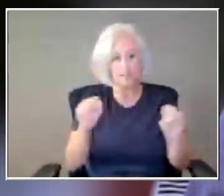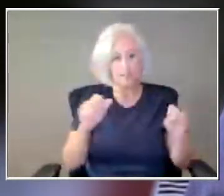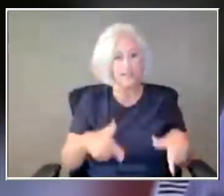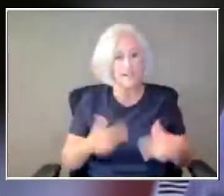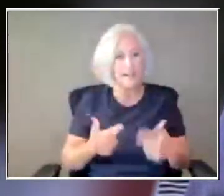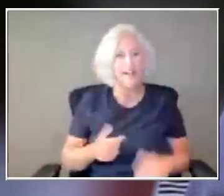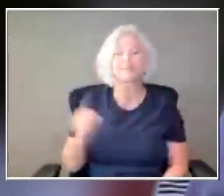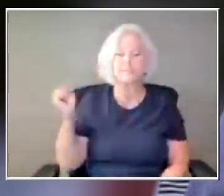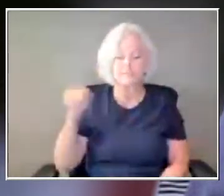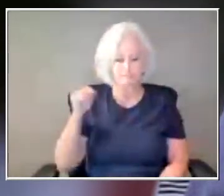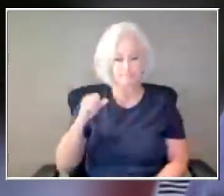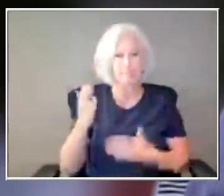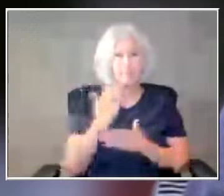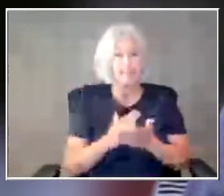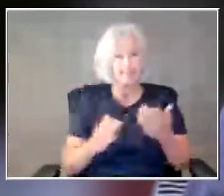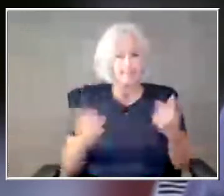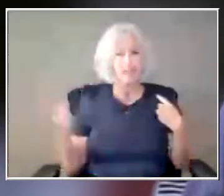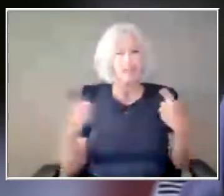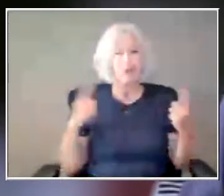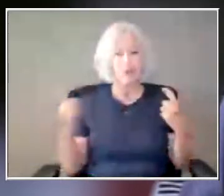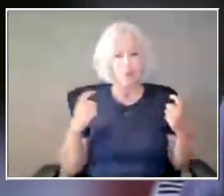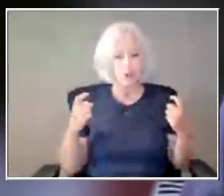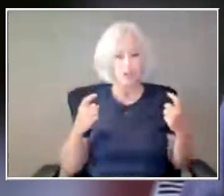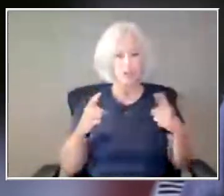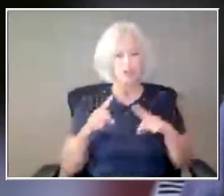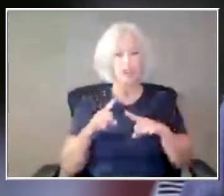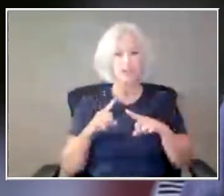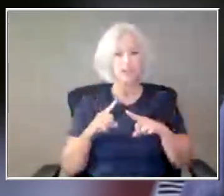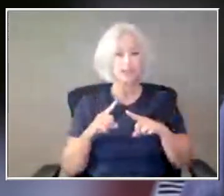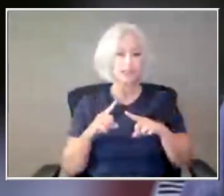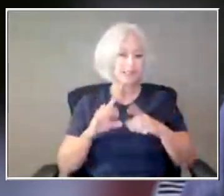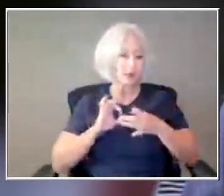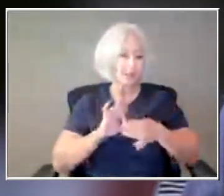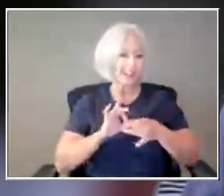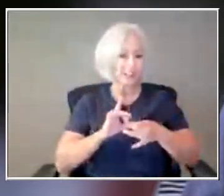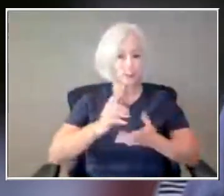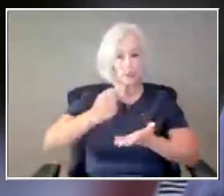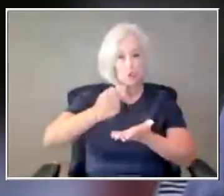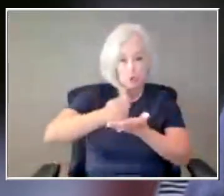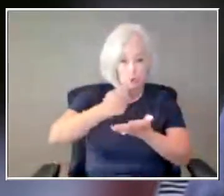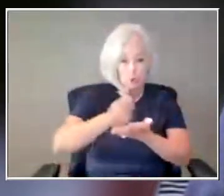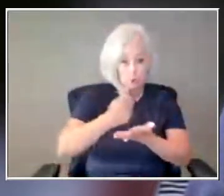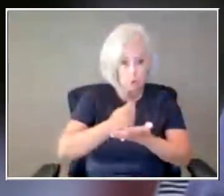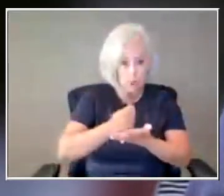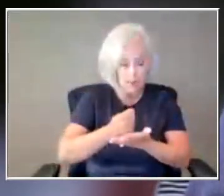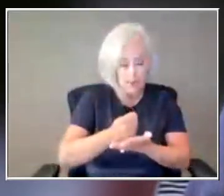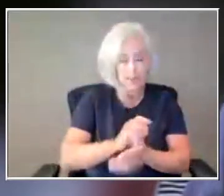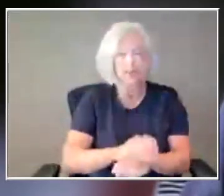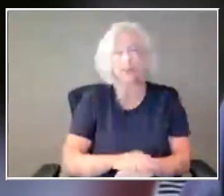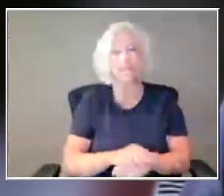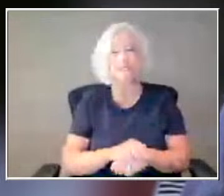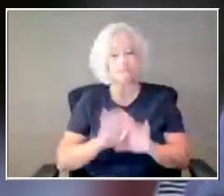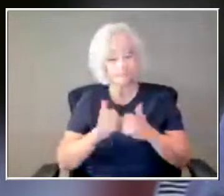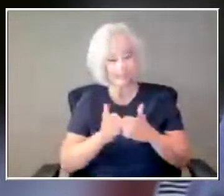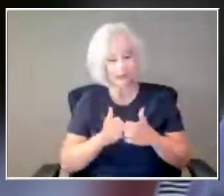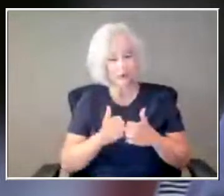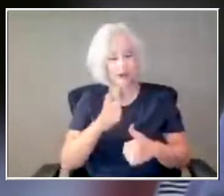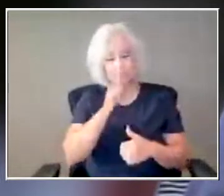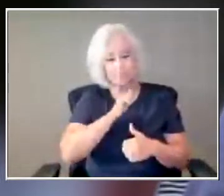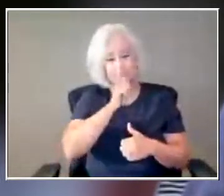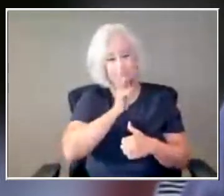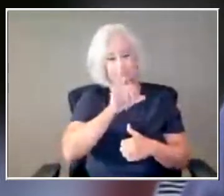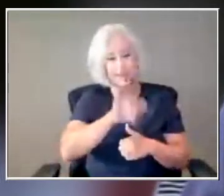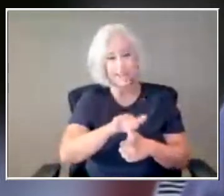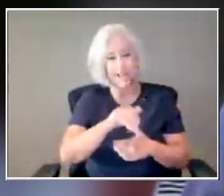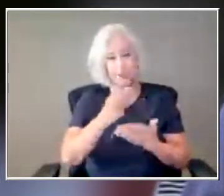Some of the questions basically are about the treatment that I'm receiving and how I'm tolerating that